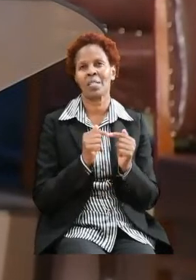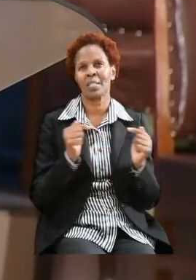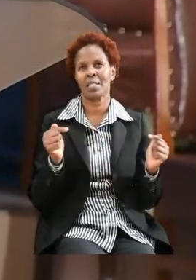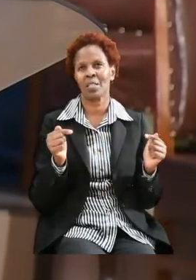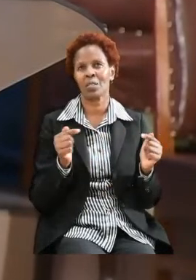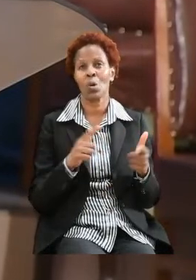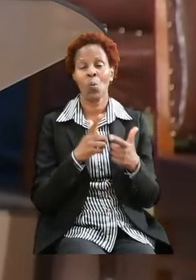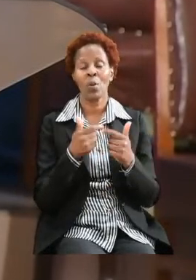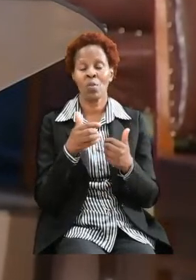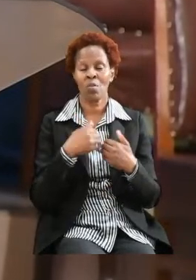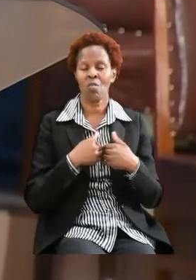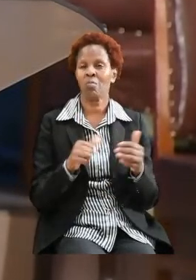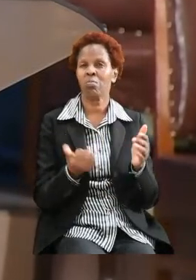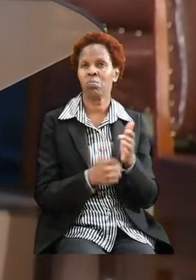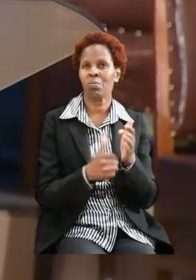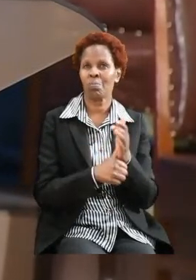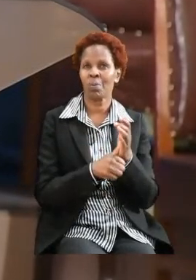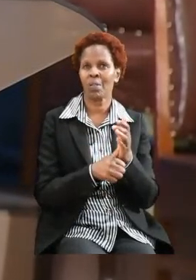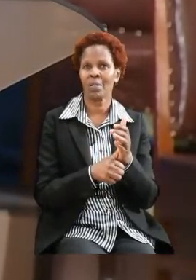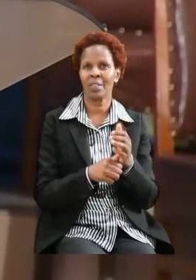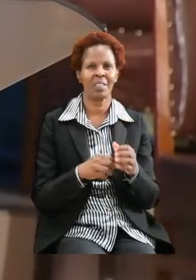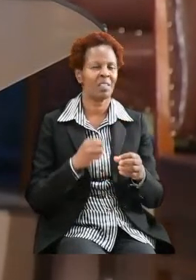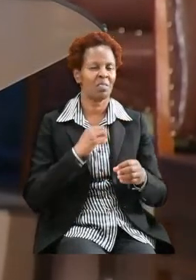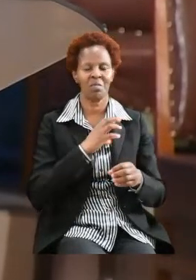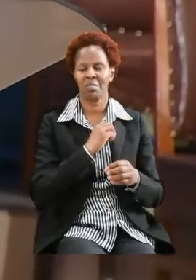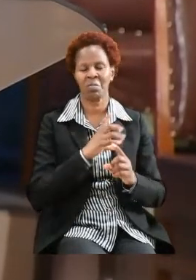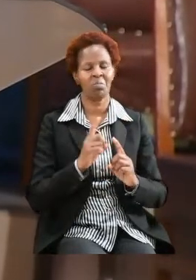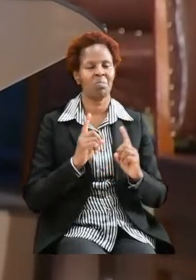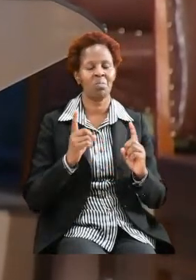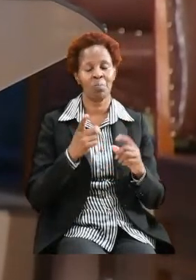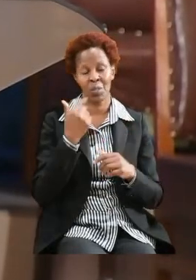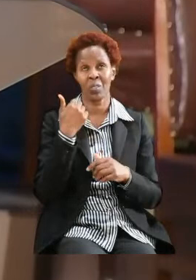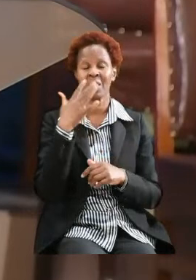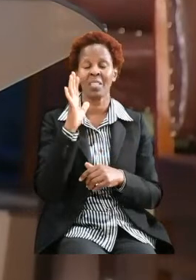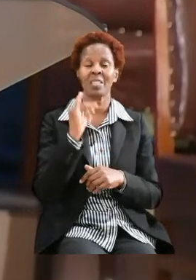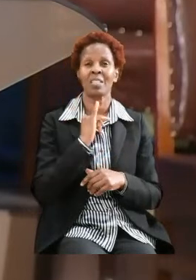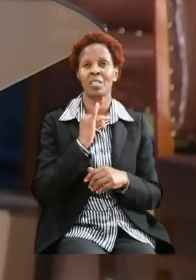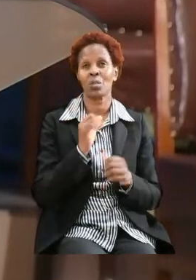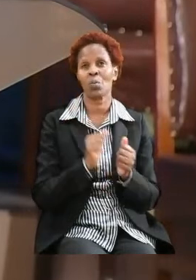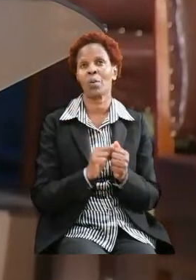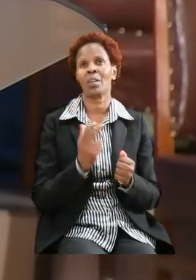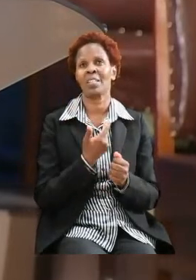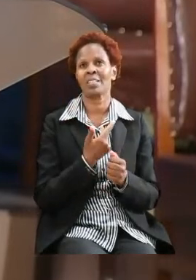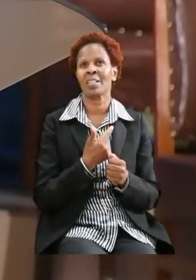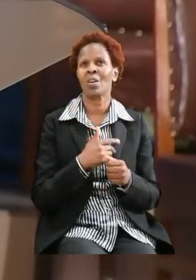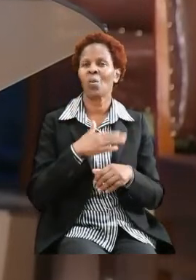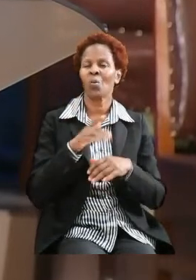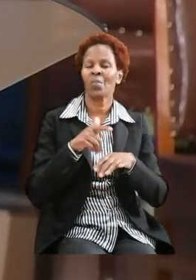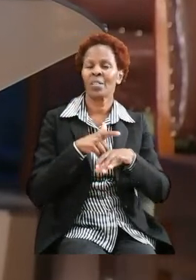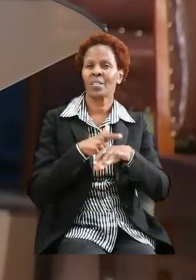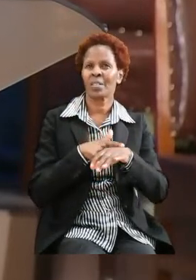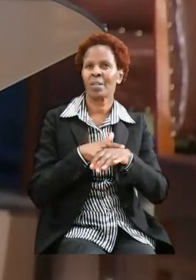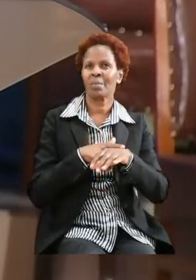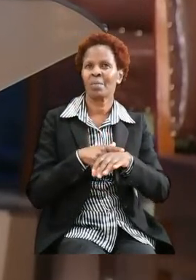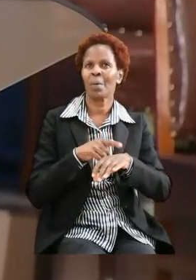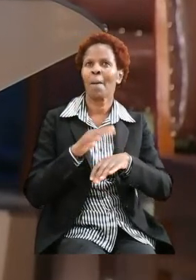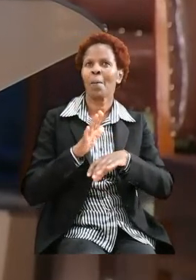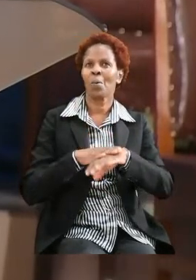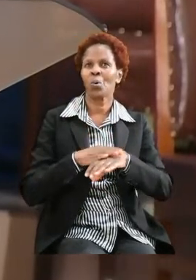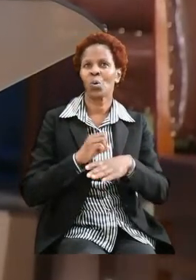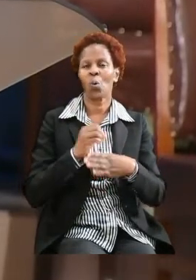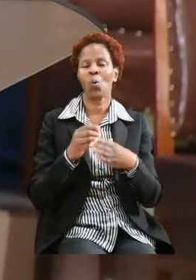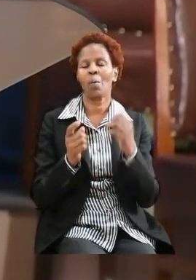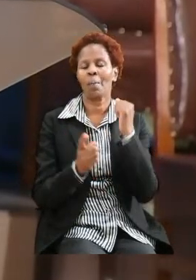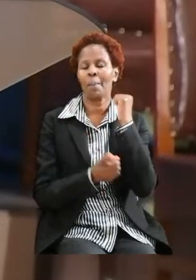through difficulties, we need not be afraid because he is with us even in the darkest moments. I'd like to give an